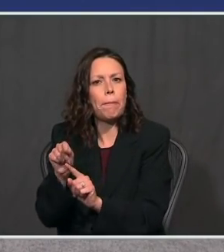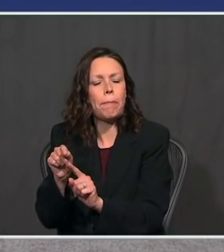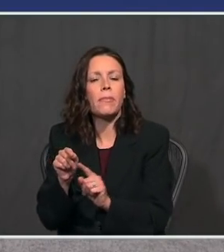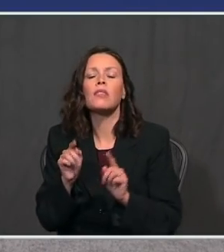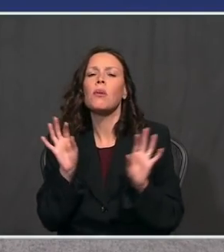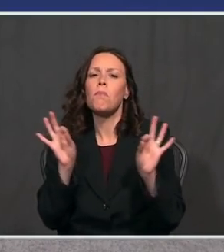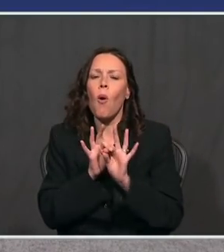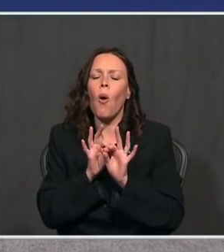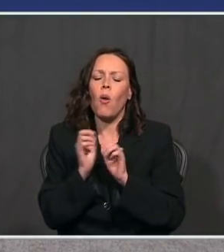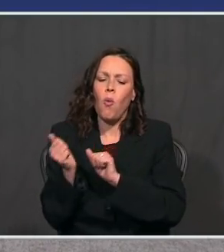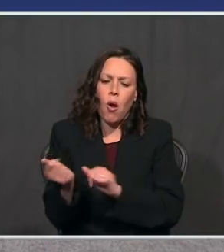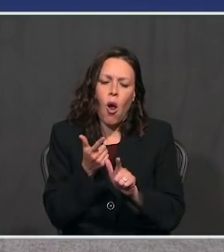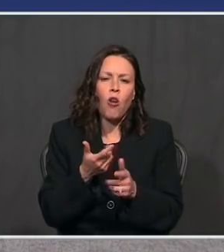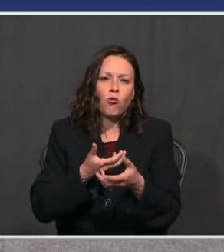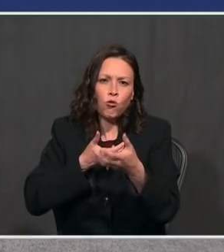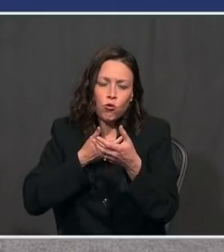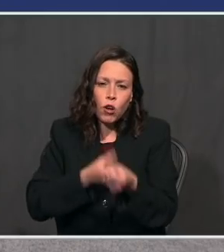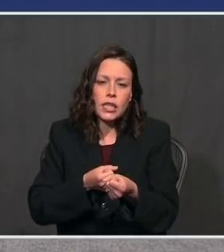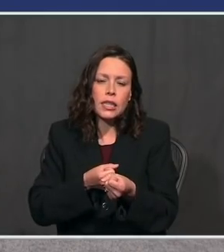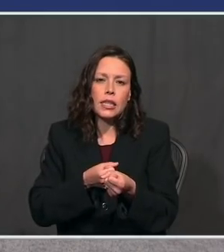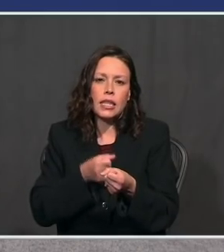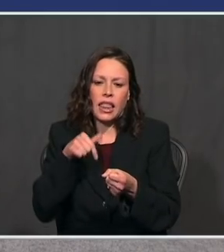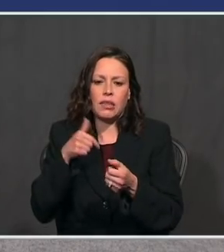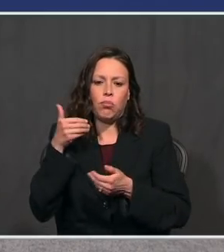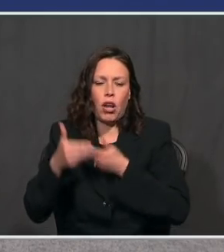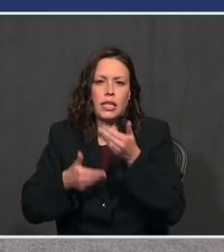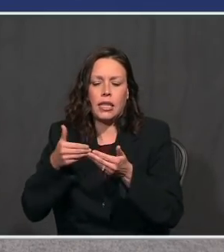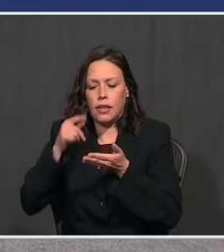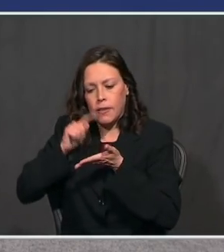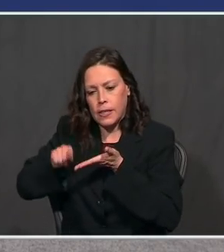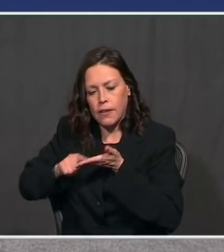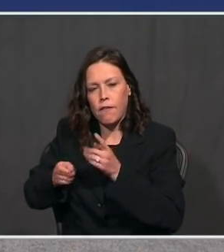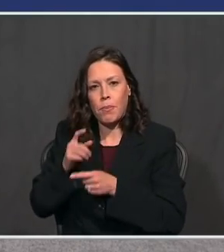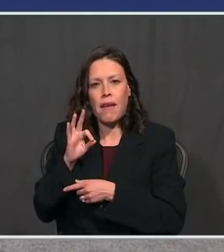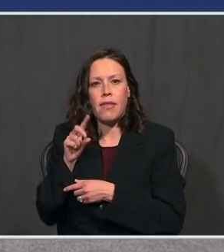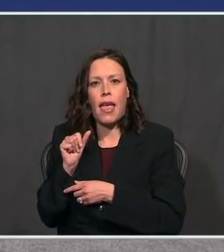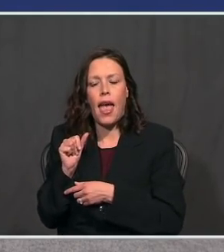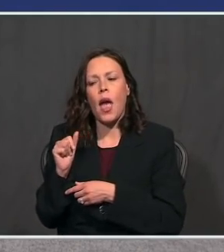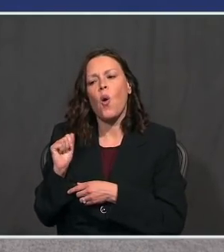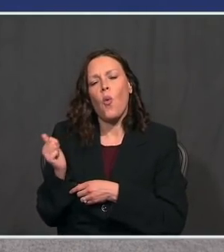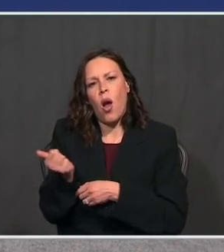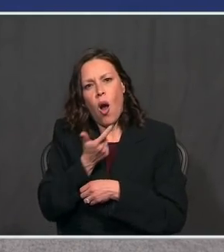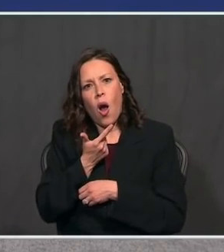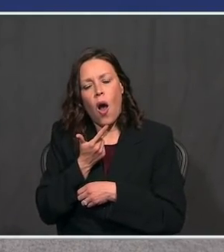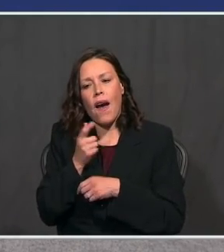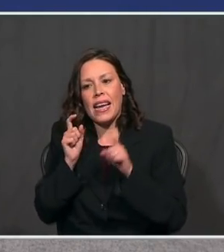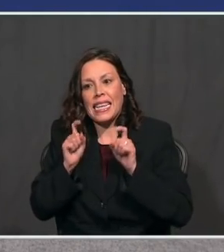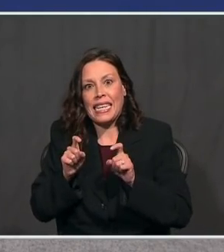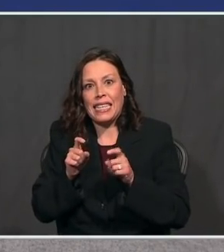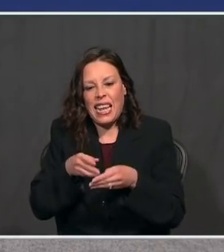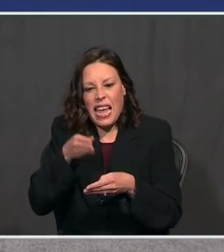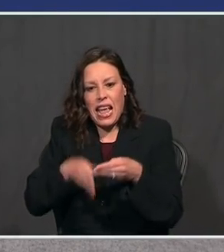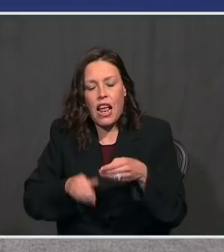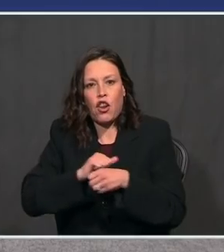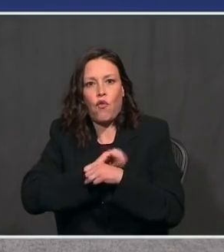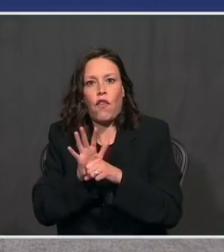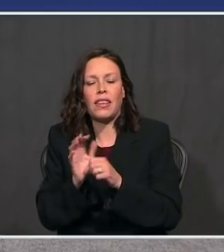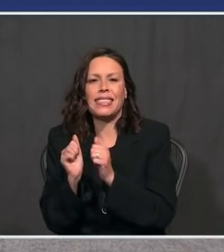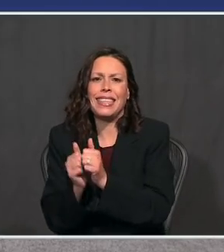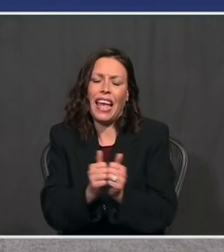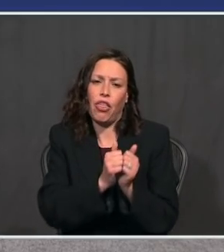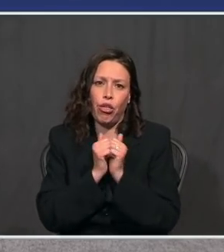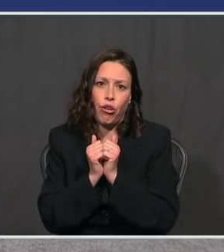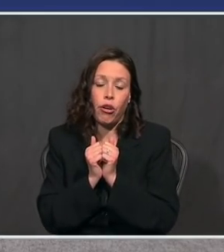we all trust in the outcome of this process, because we all need to bring this crisis to an end together.